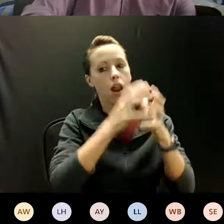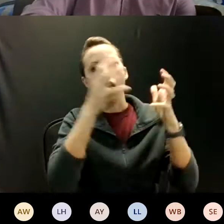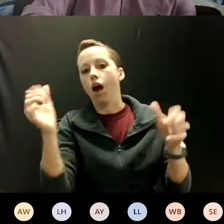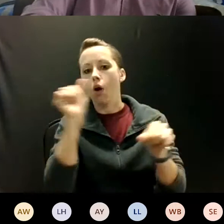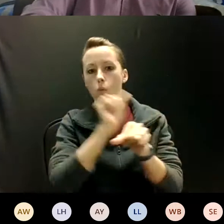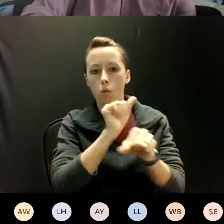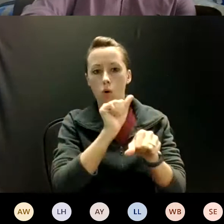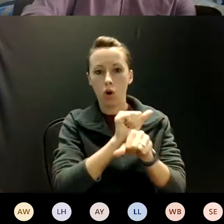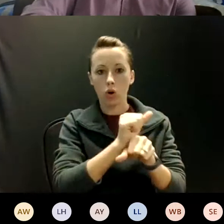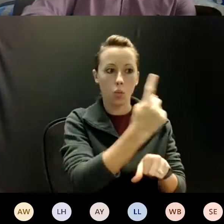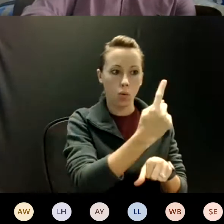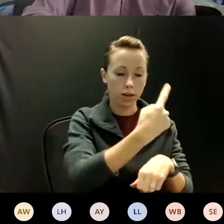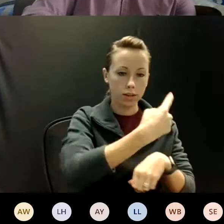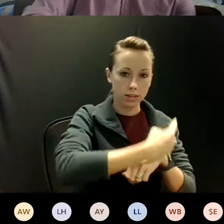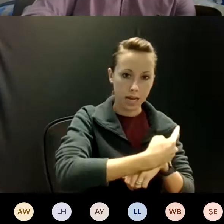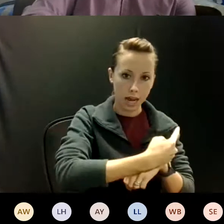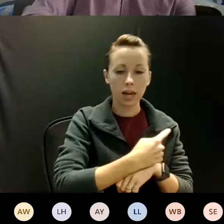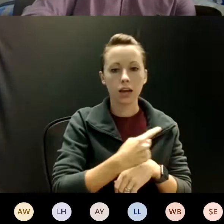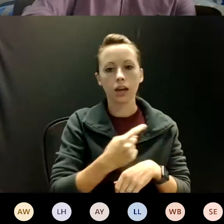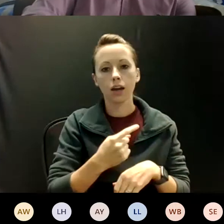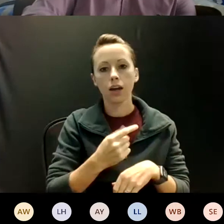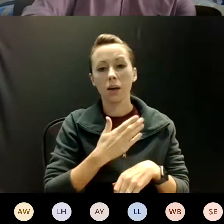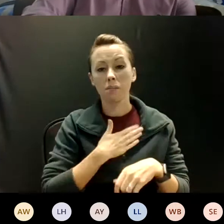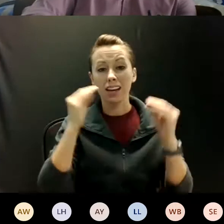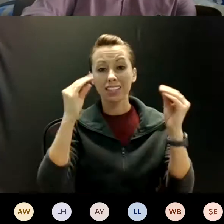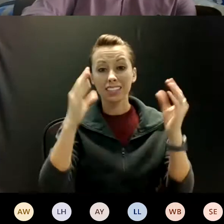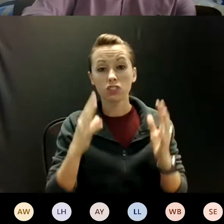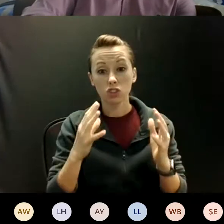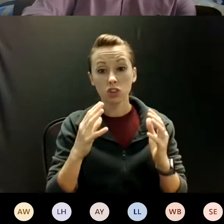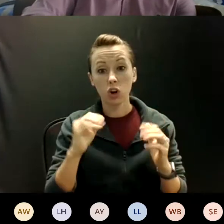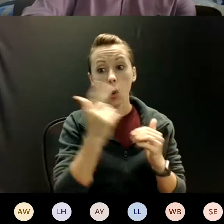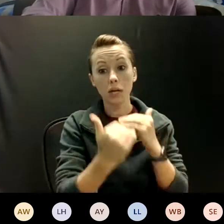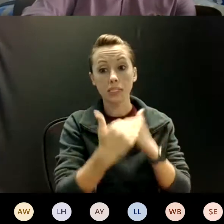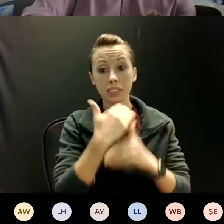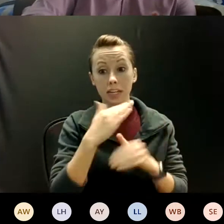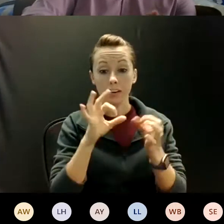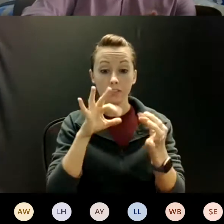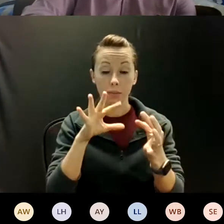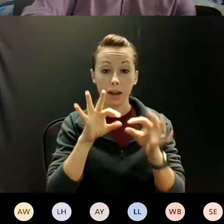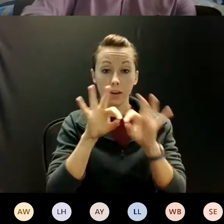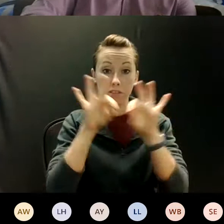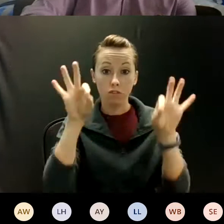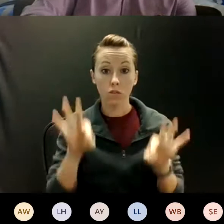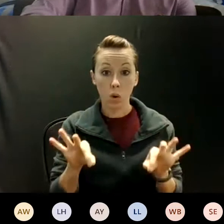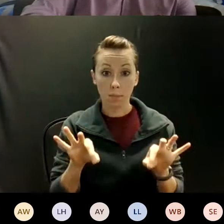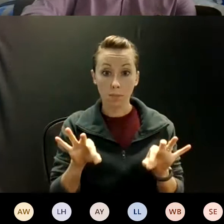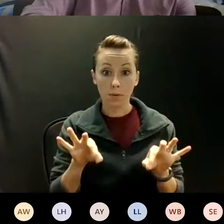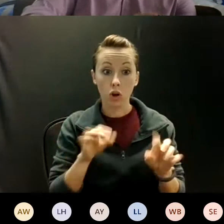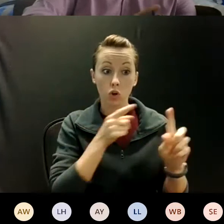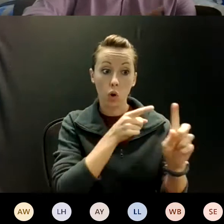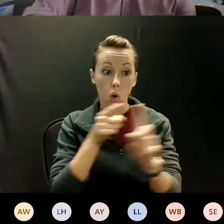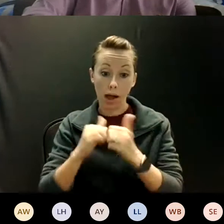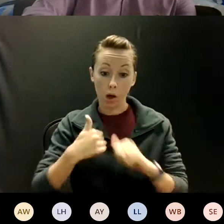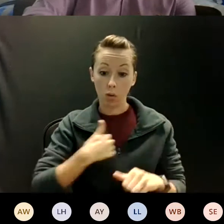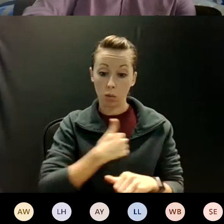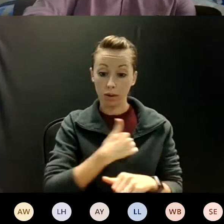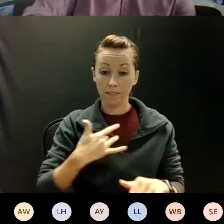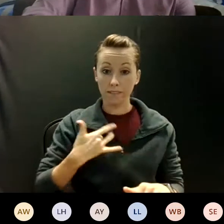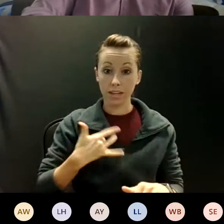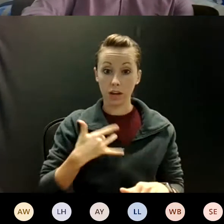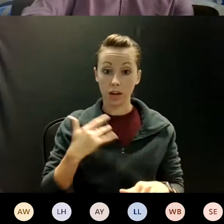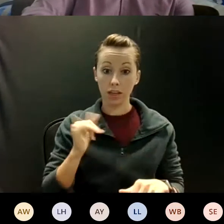And very few, if at all, of my teachers were, sending feedback forms or polls on how we felt about the workload and if